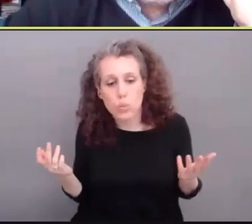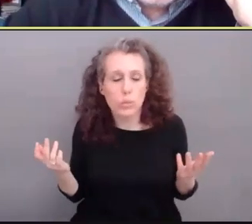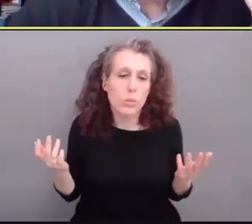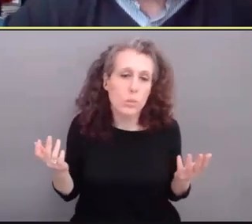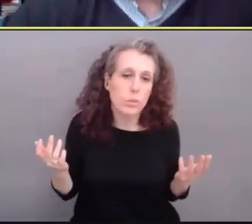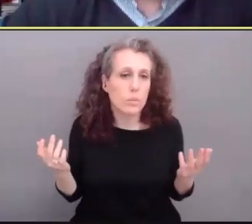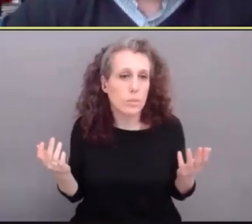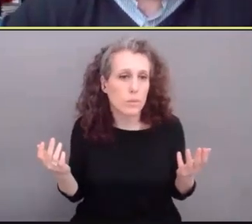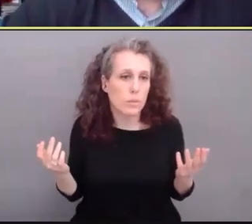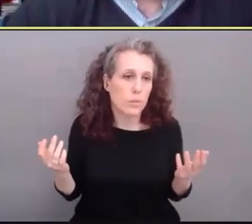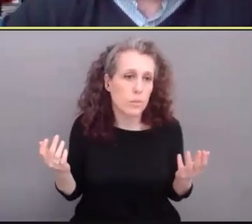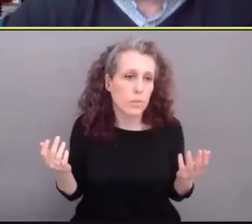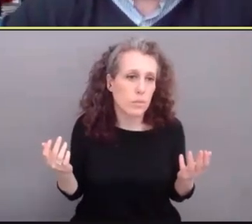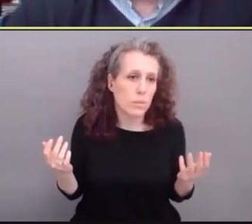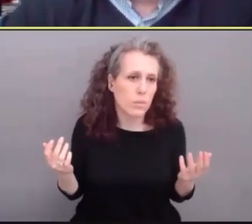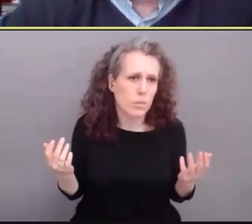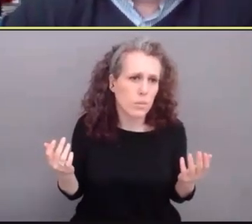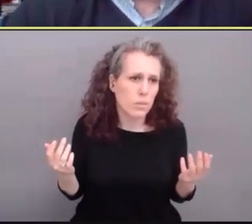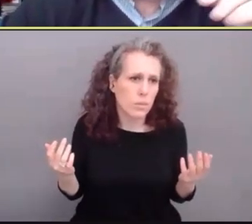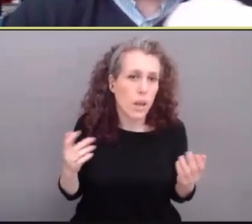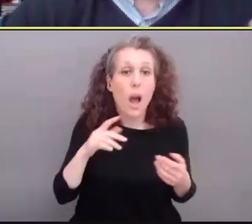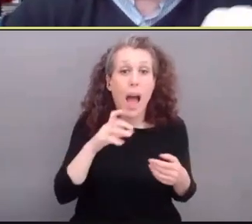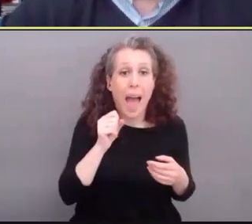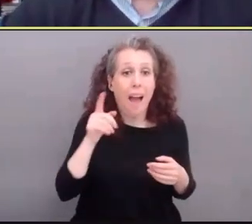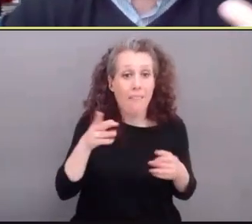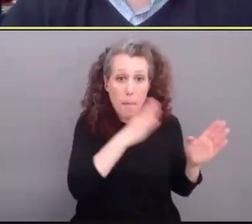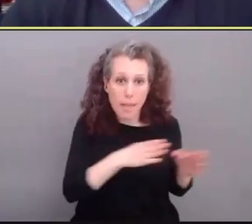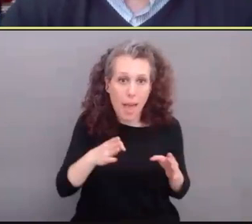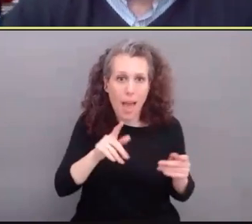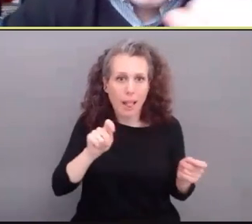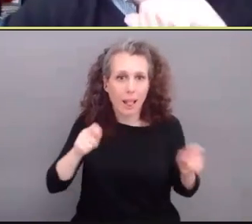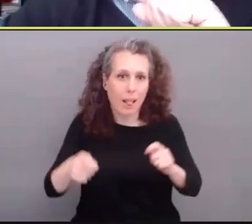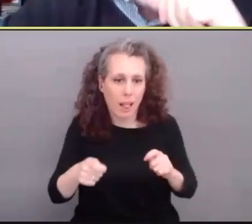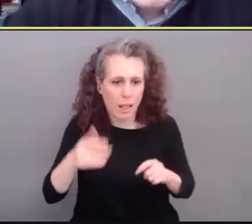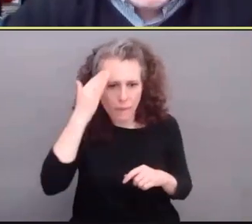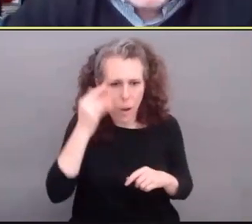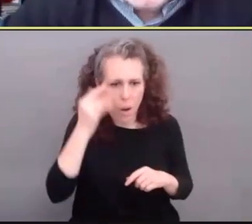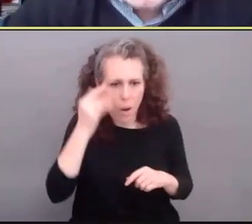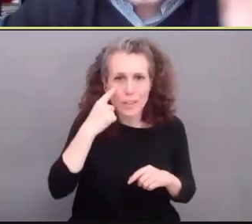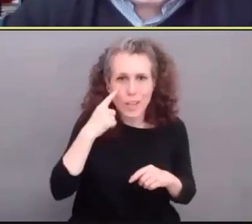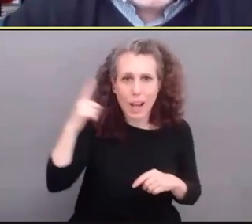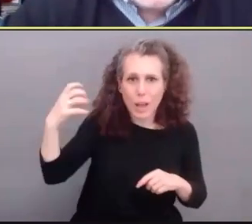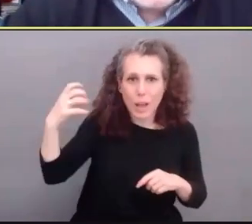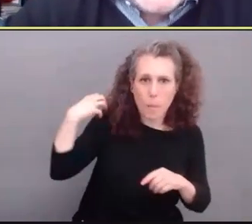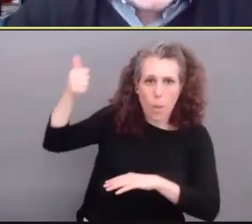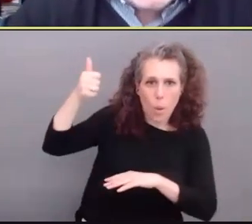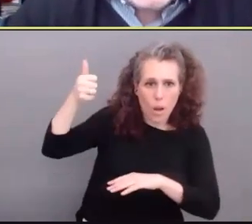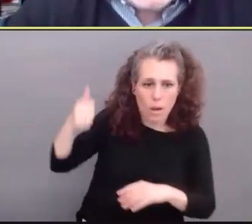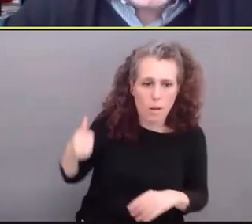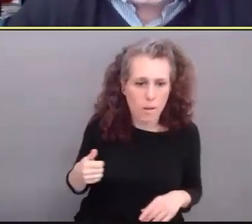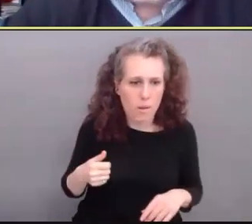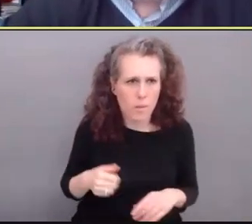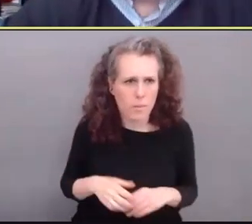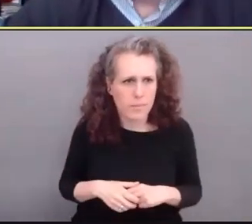a not pedestrian signage plan because we are checking the project, and there is not a pedestrian